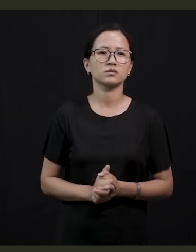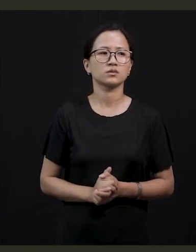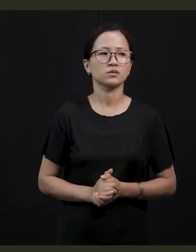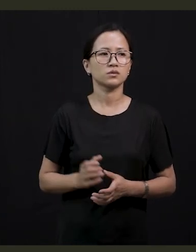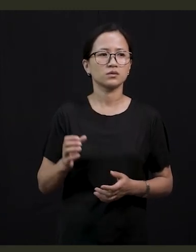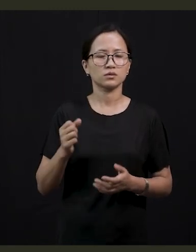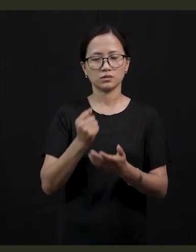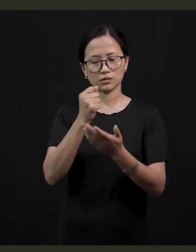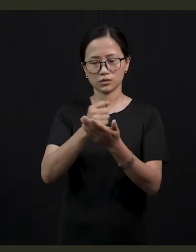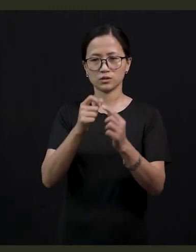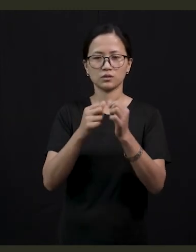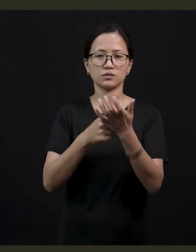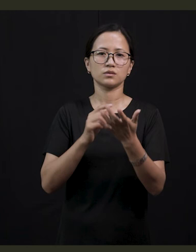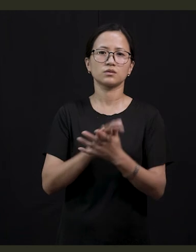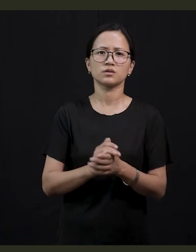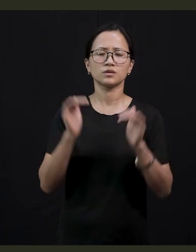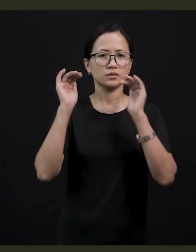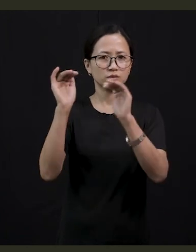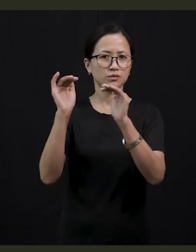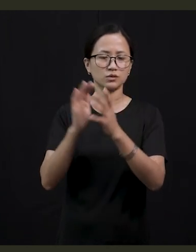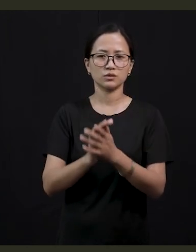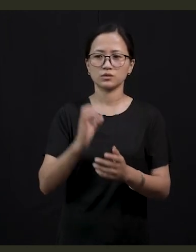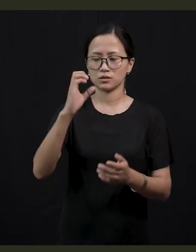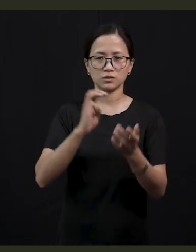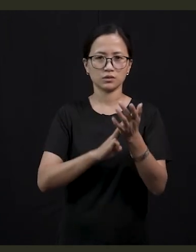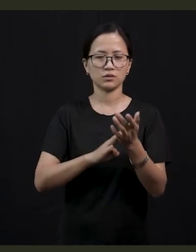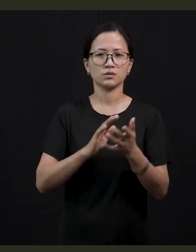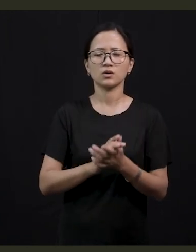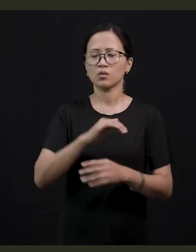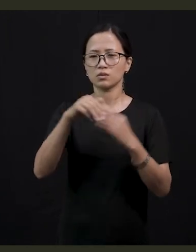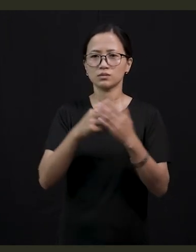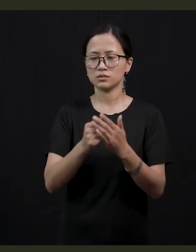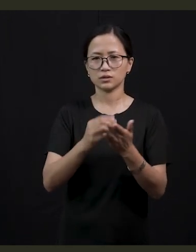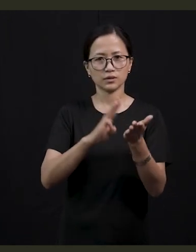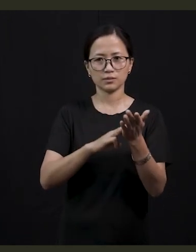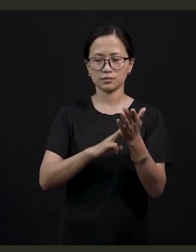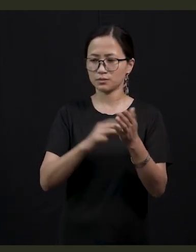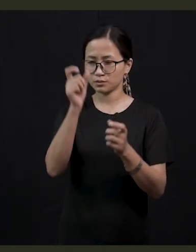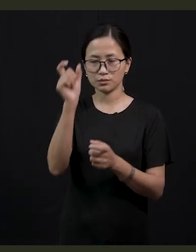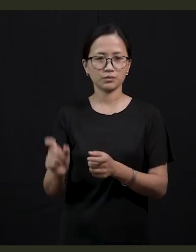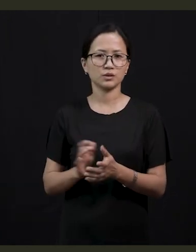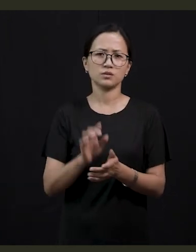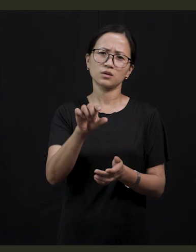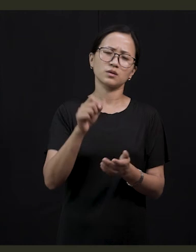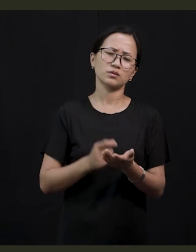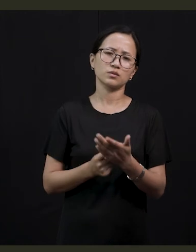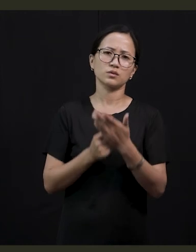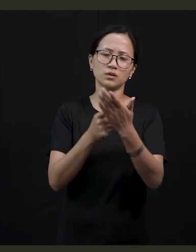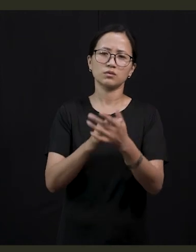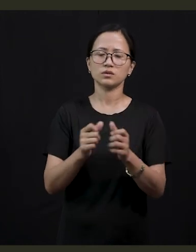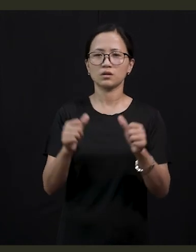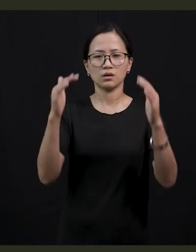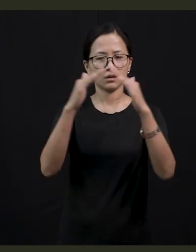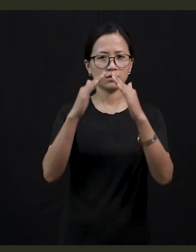the power to grant pardon. He needs to support the Chief Minister and his ministers at all times. He appoints, he can